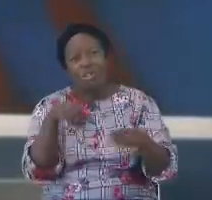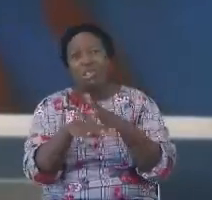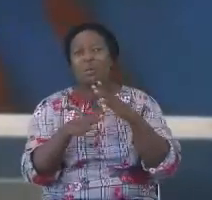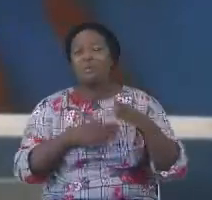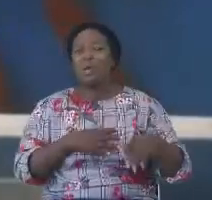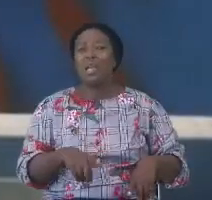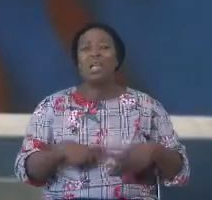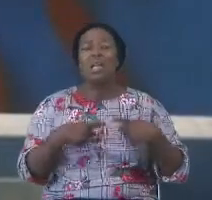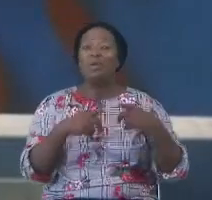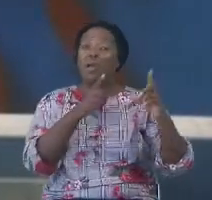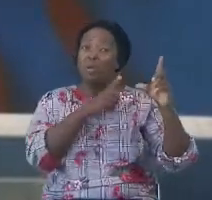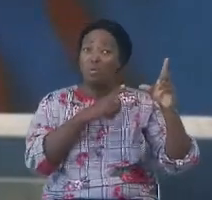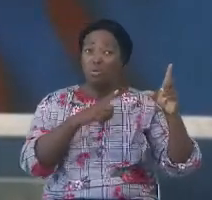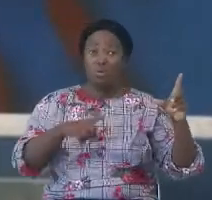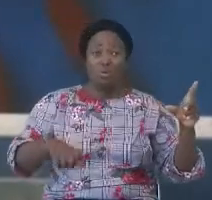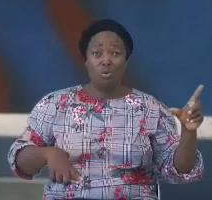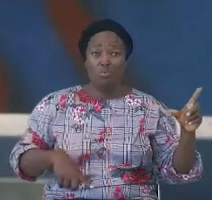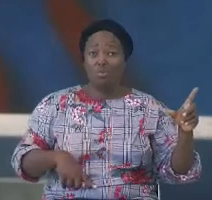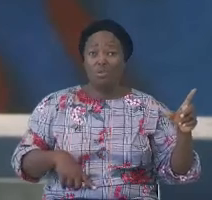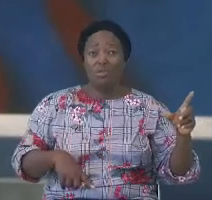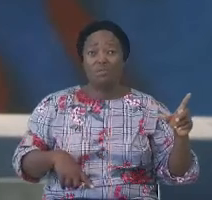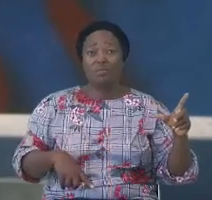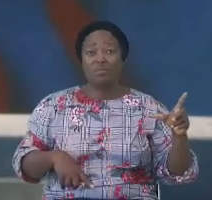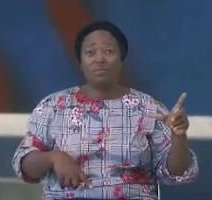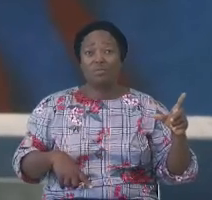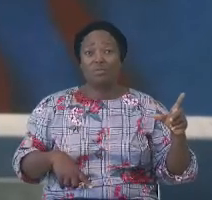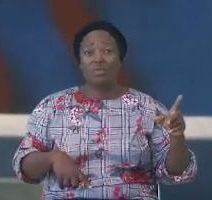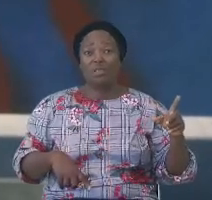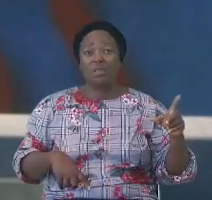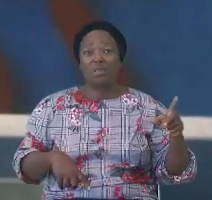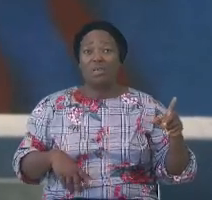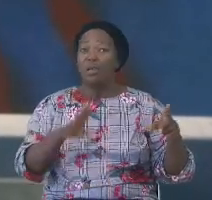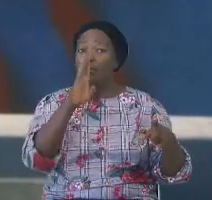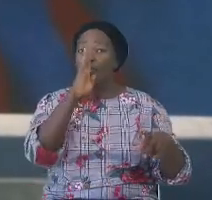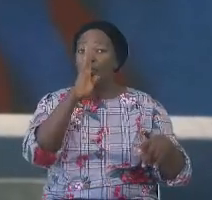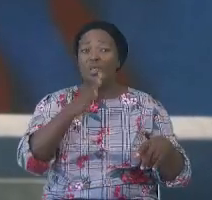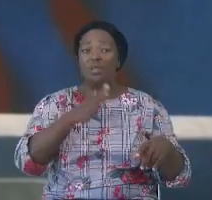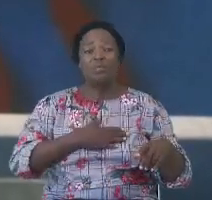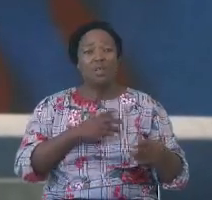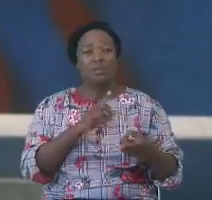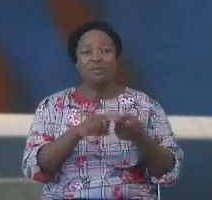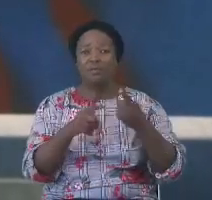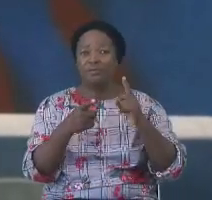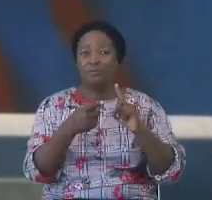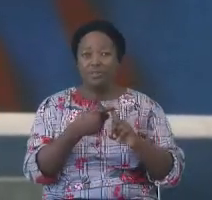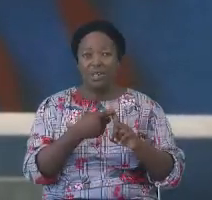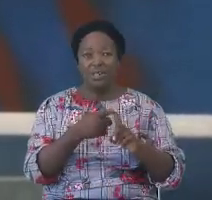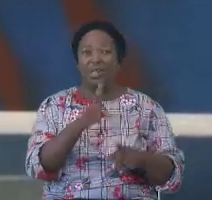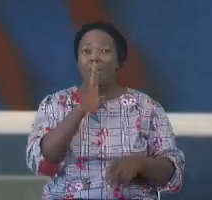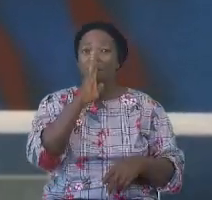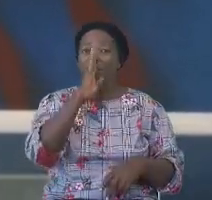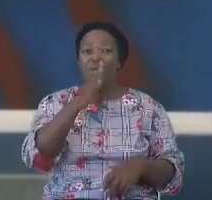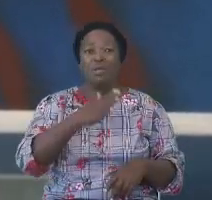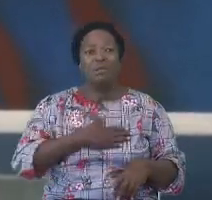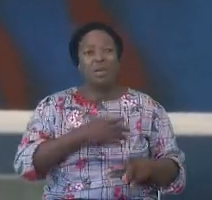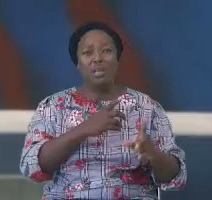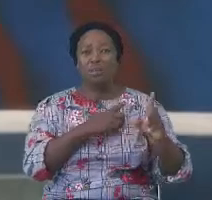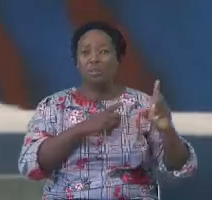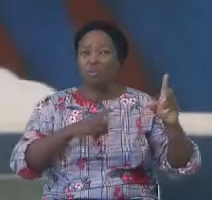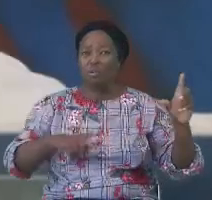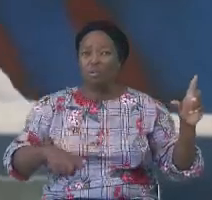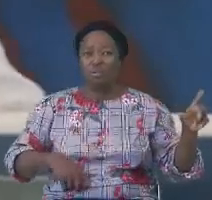sorrow of the loss in my life lord be my